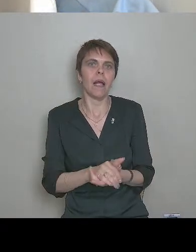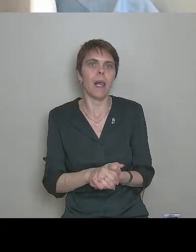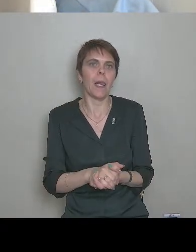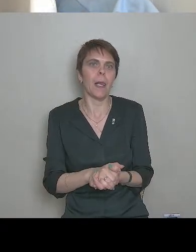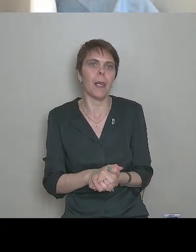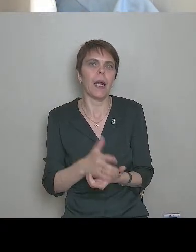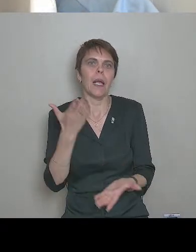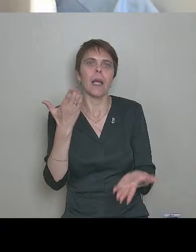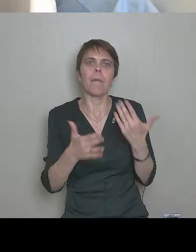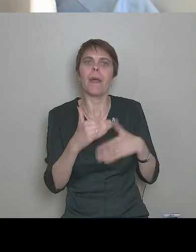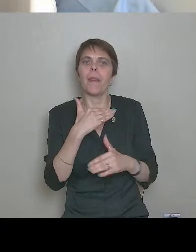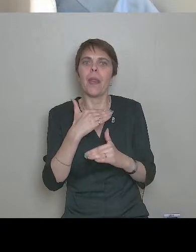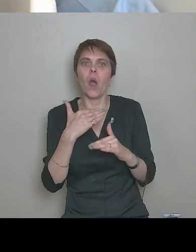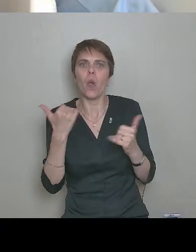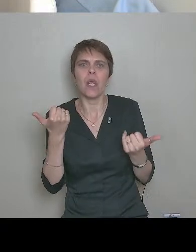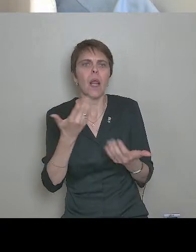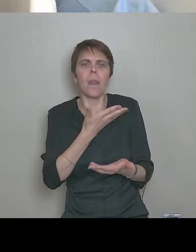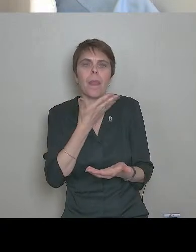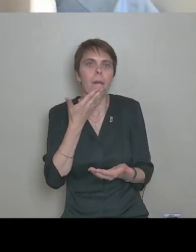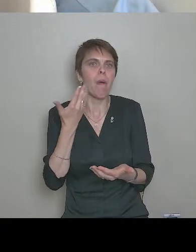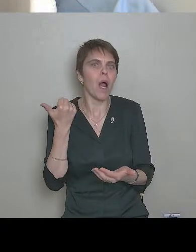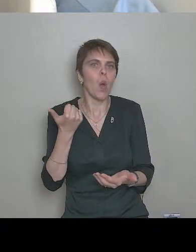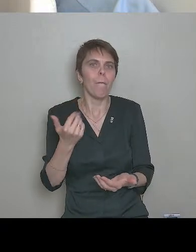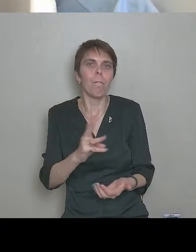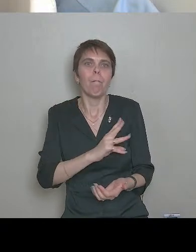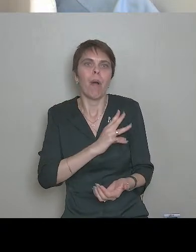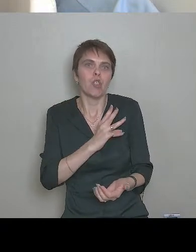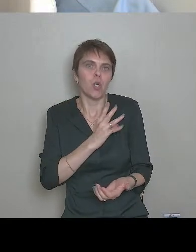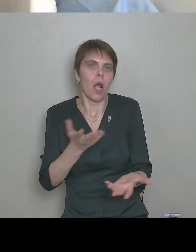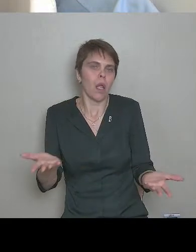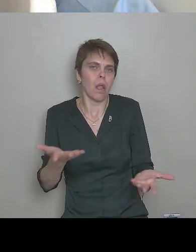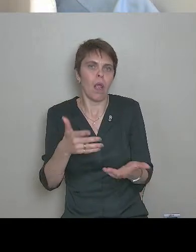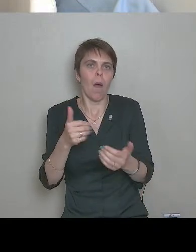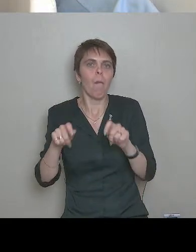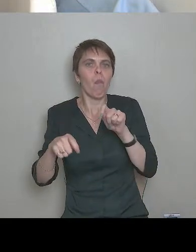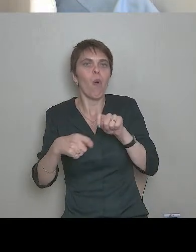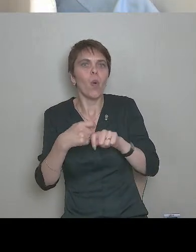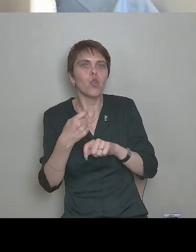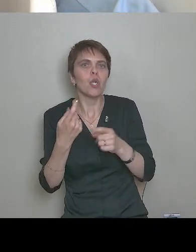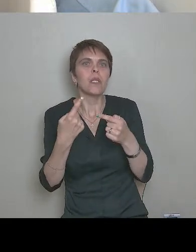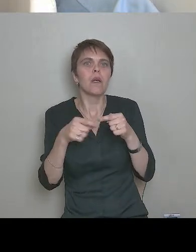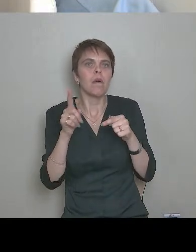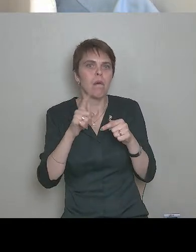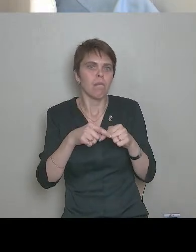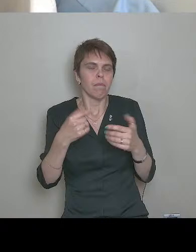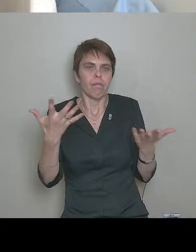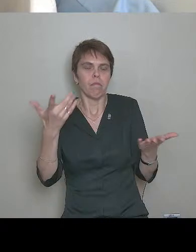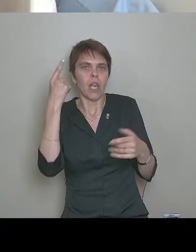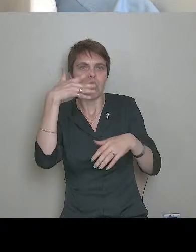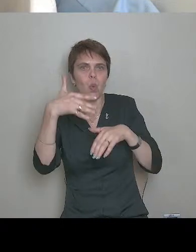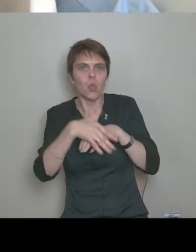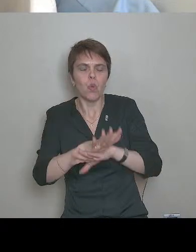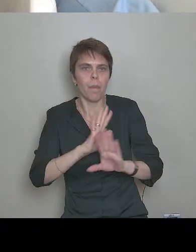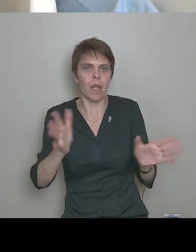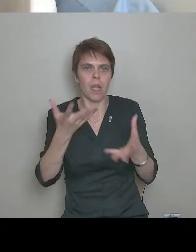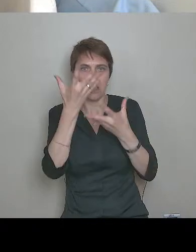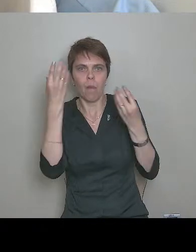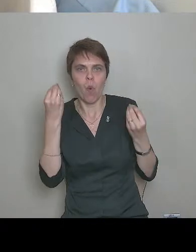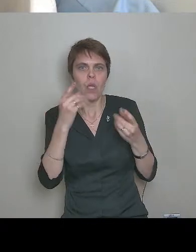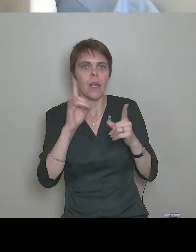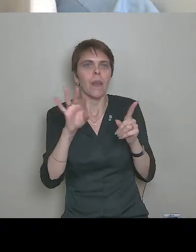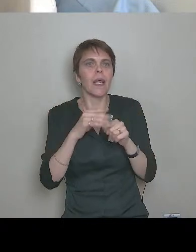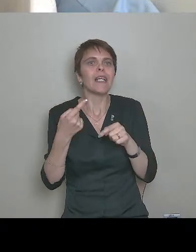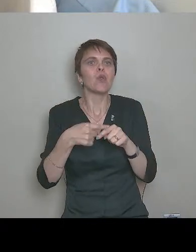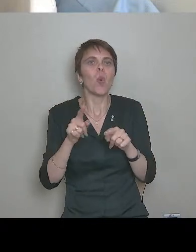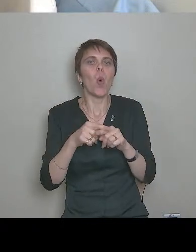If the party didn't have any desire to violate this provision,